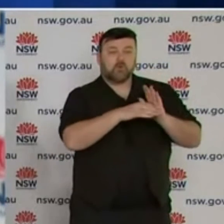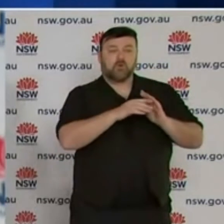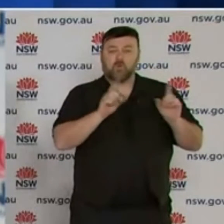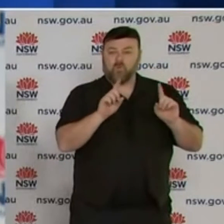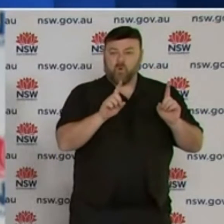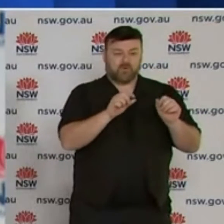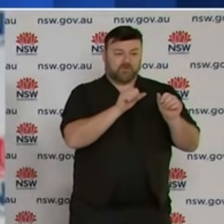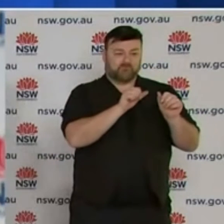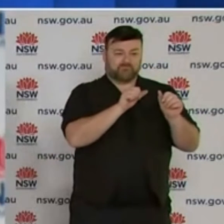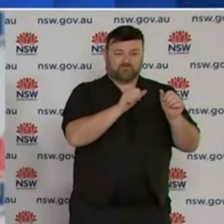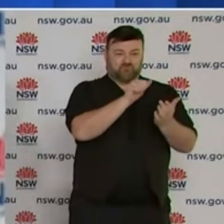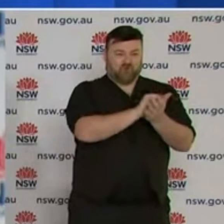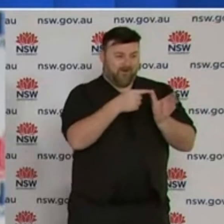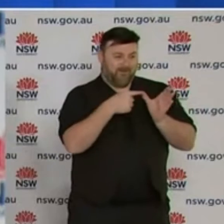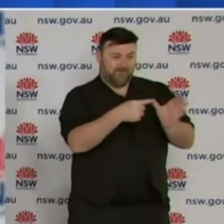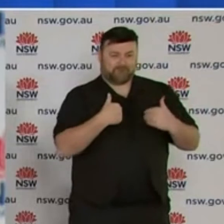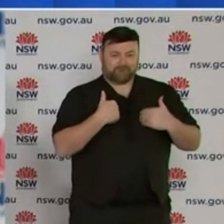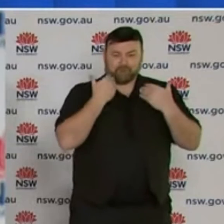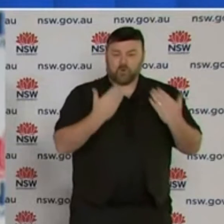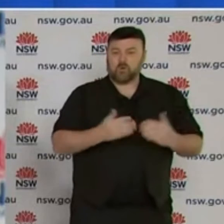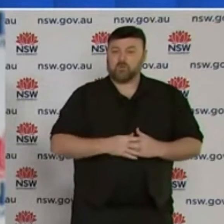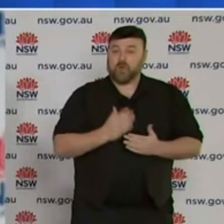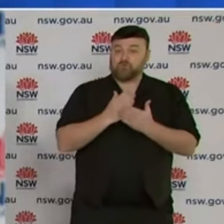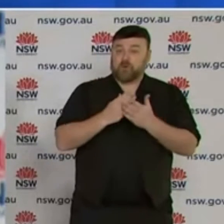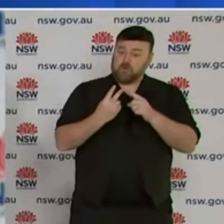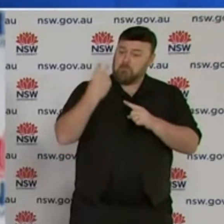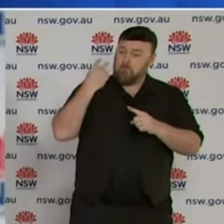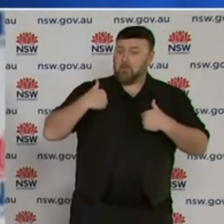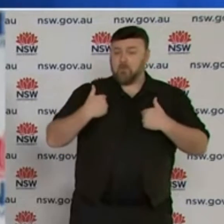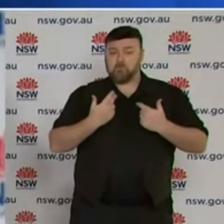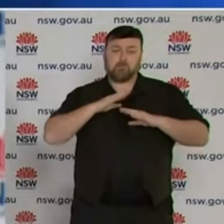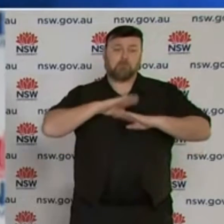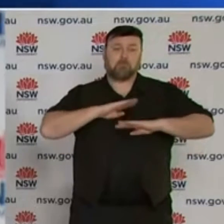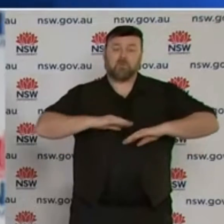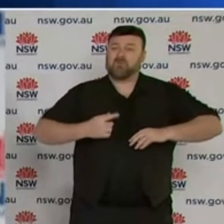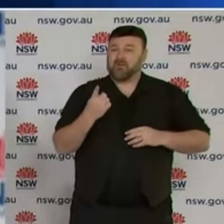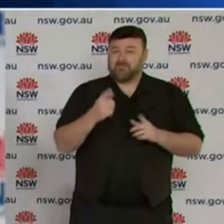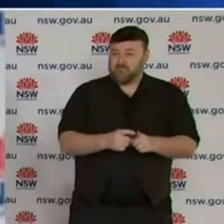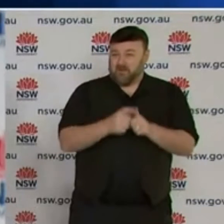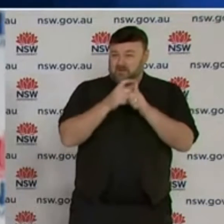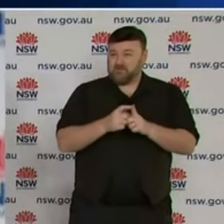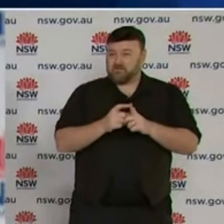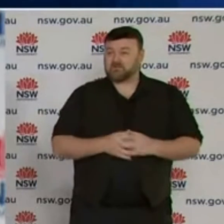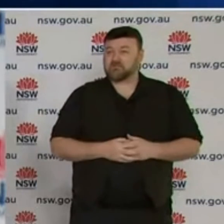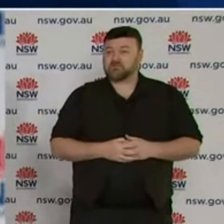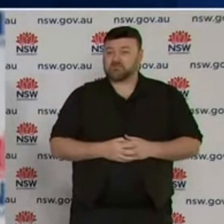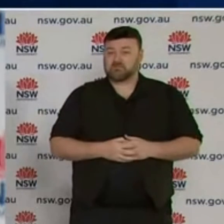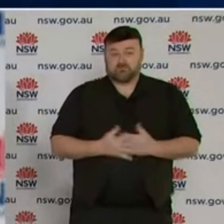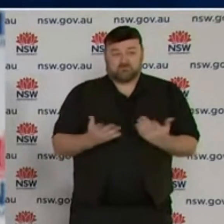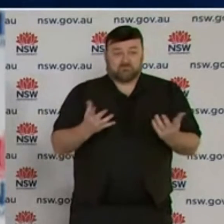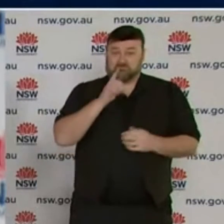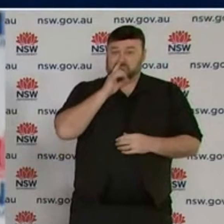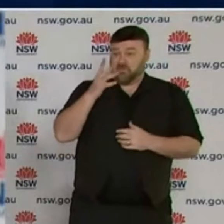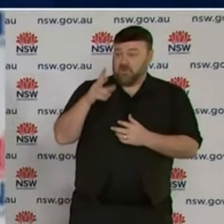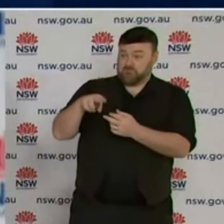bearing on the results, but we're not displeased with where we are, but we know it's precarious. We know that you can suddenly have those cases go back